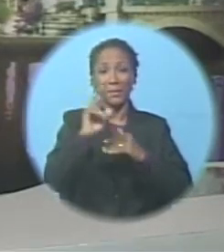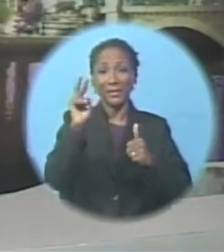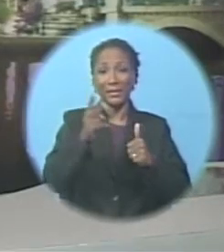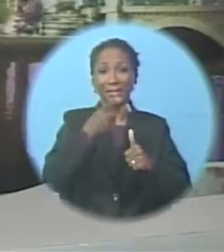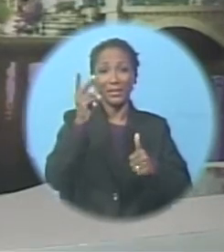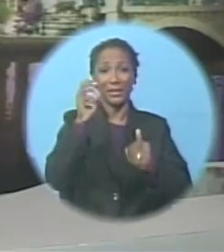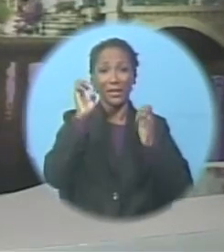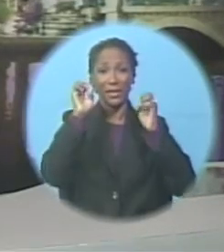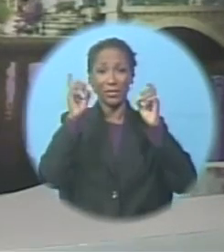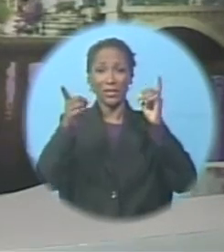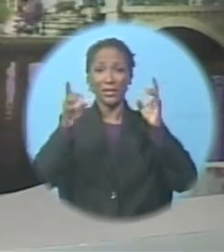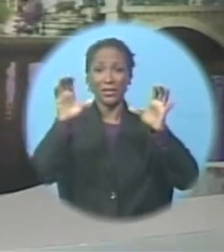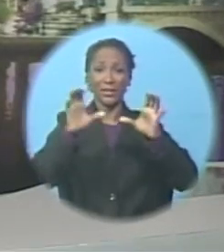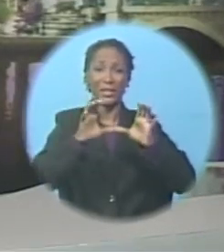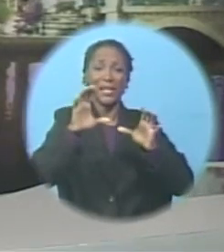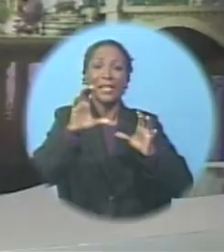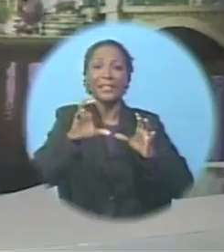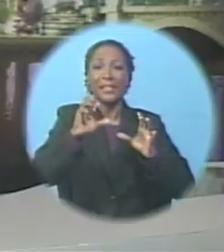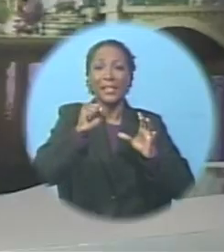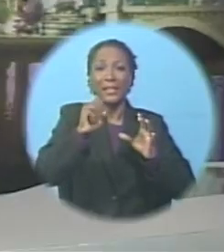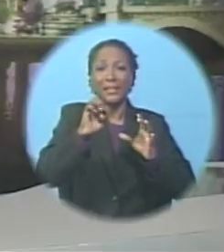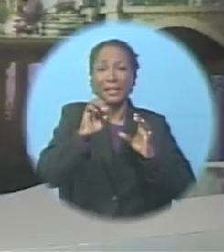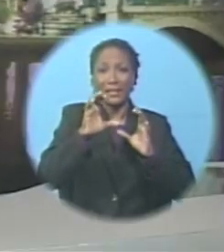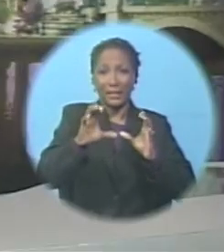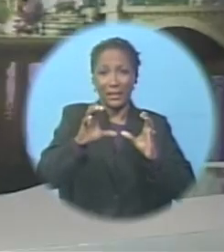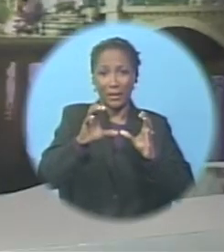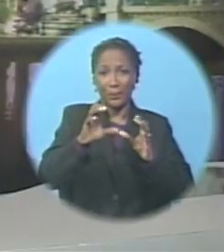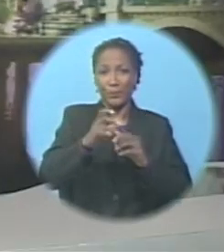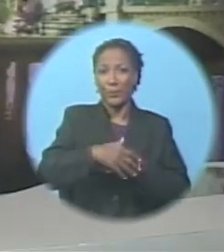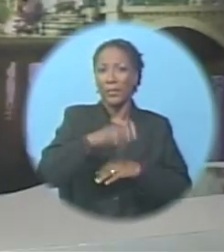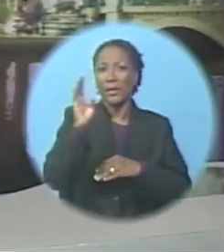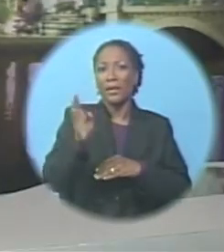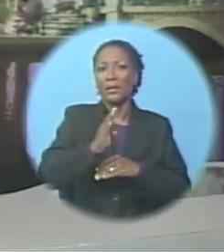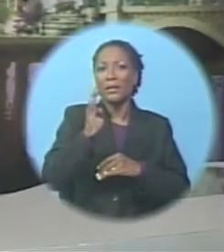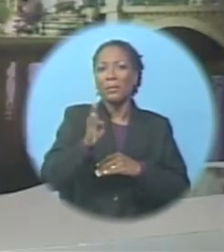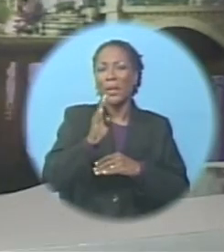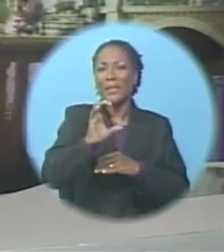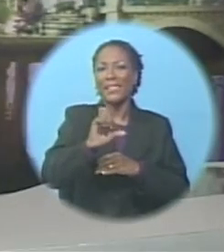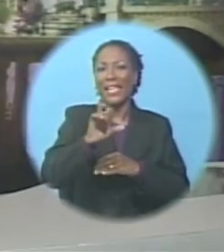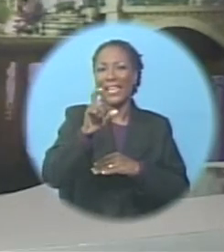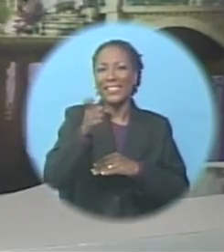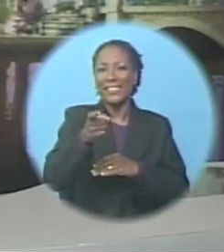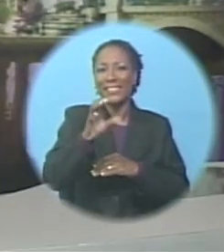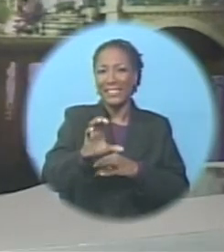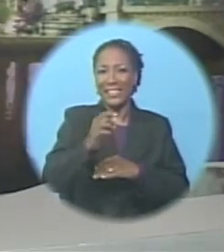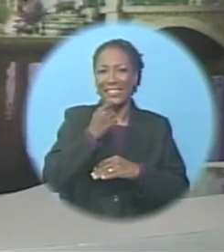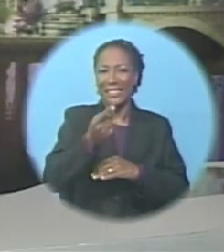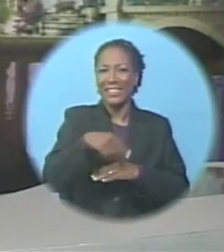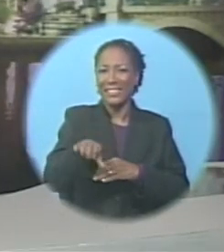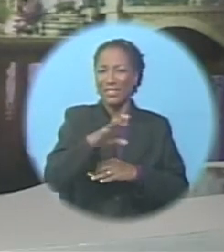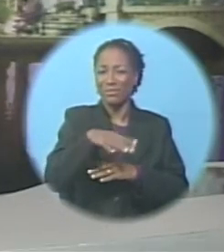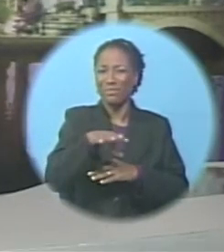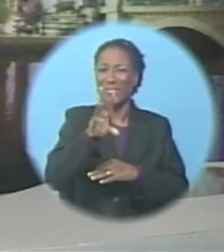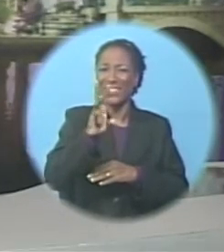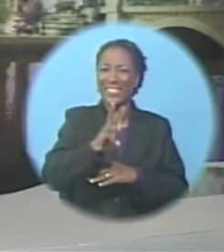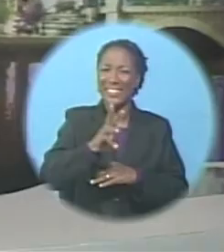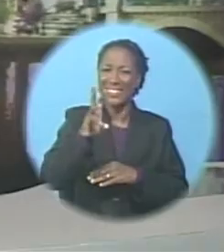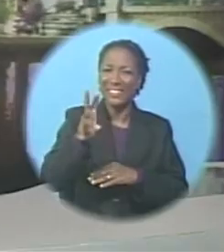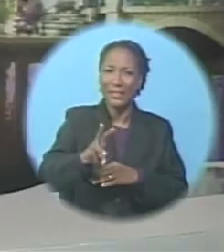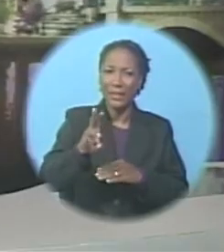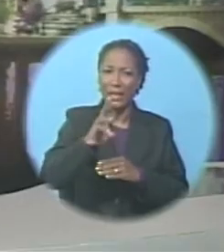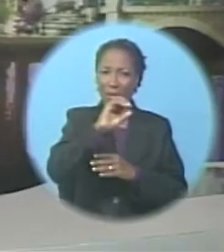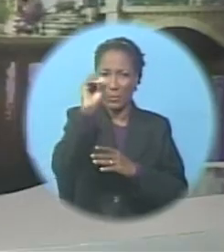Education Certificate or CSEC examinations. The Barbados-based CXC says only 66% of candidates